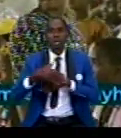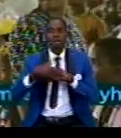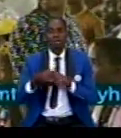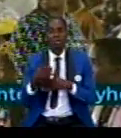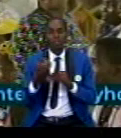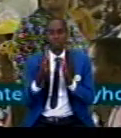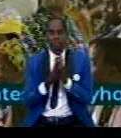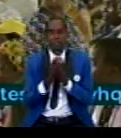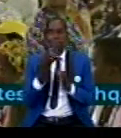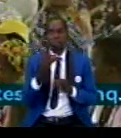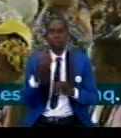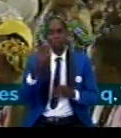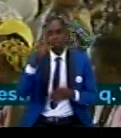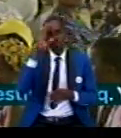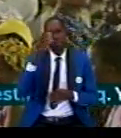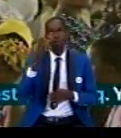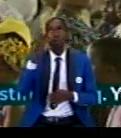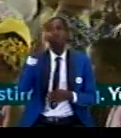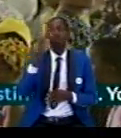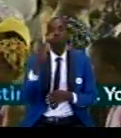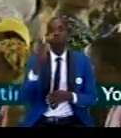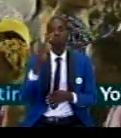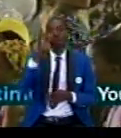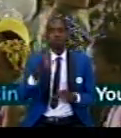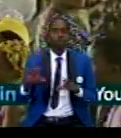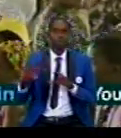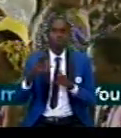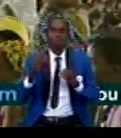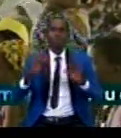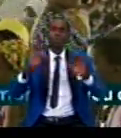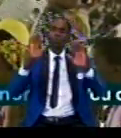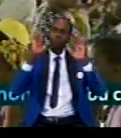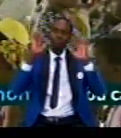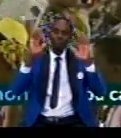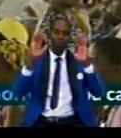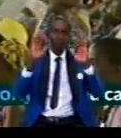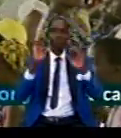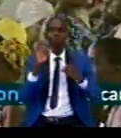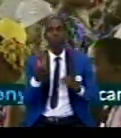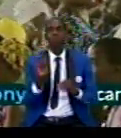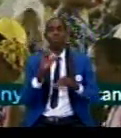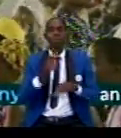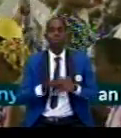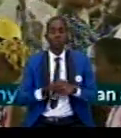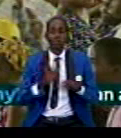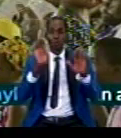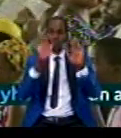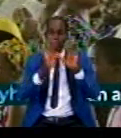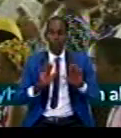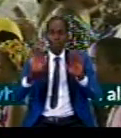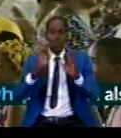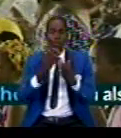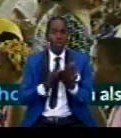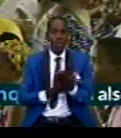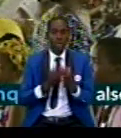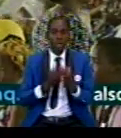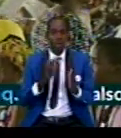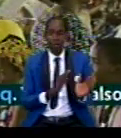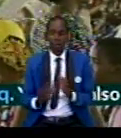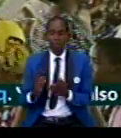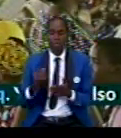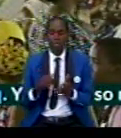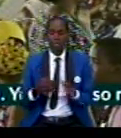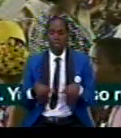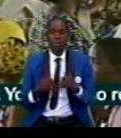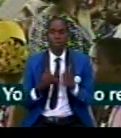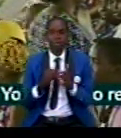wonders. On Sunday morning, according to the writing here, the mother was dressing up the baby only to discover